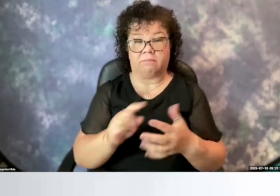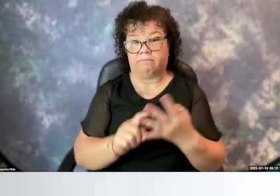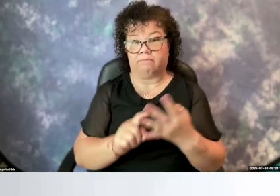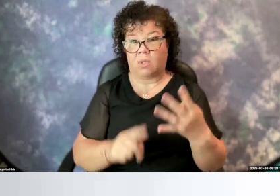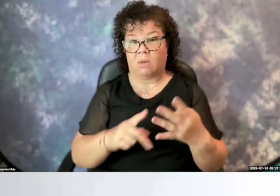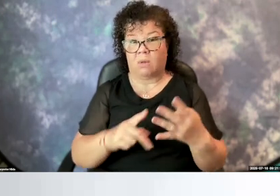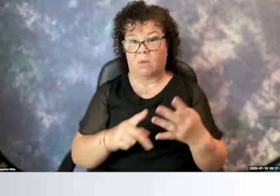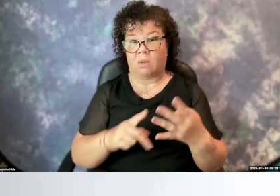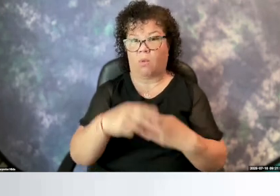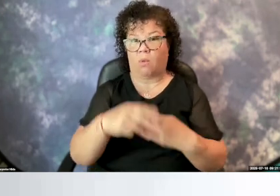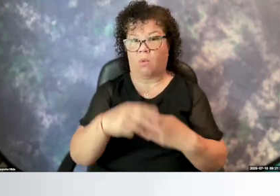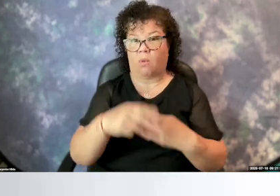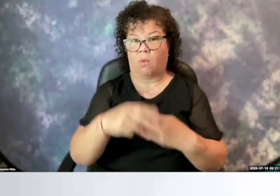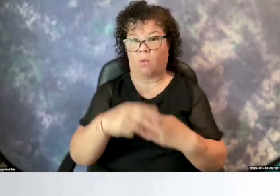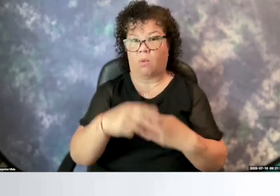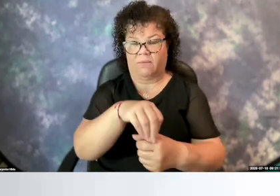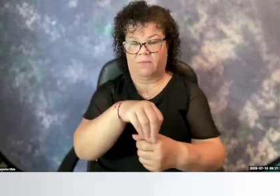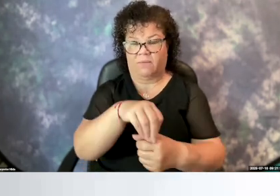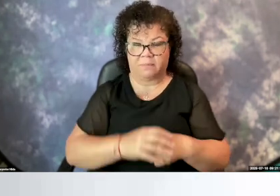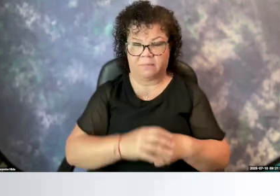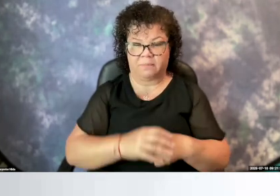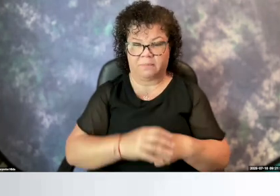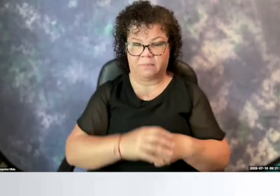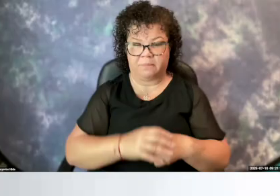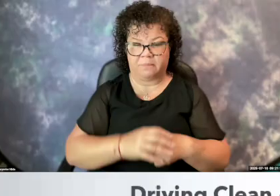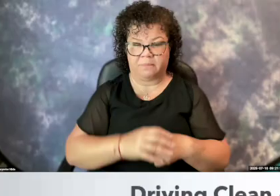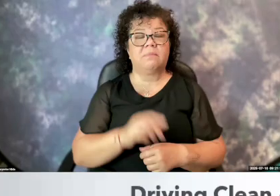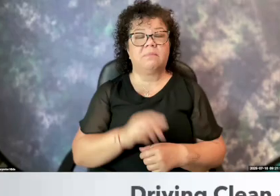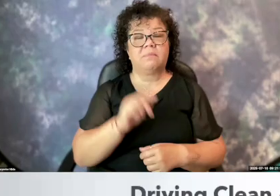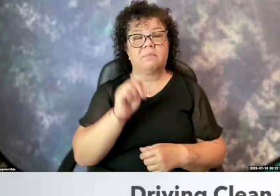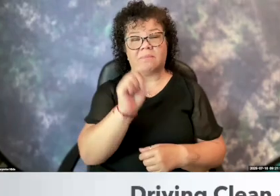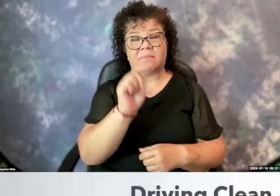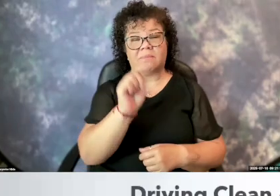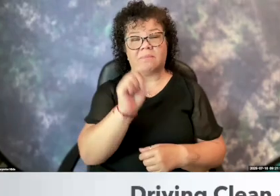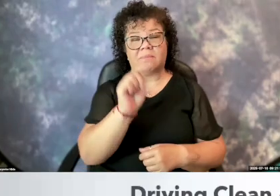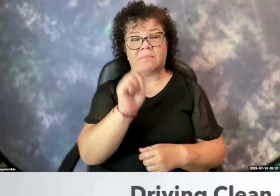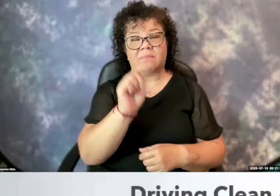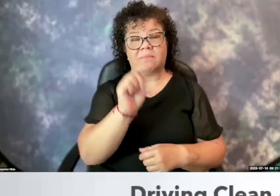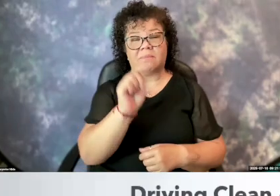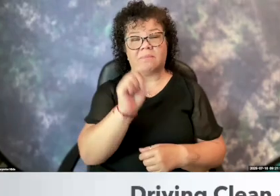All programs, and the Driving Clean Assistance Program. Next slide.